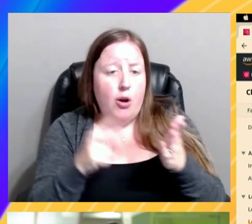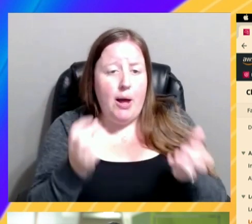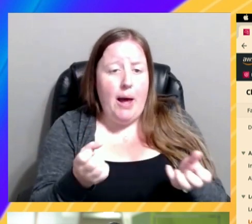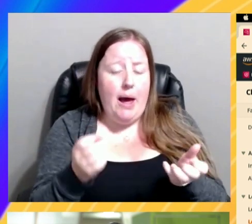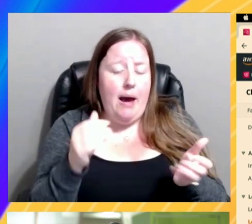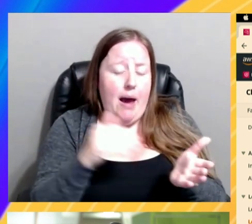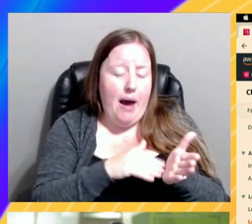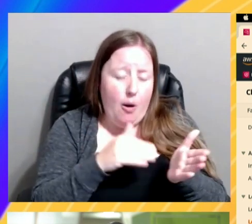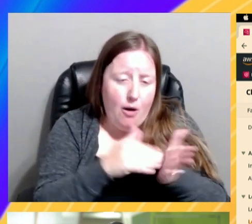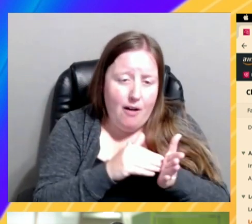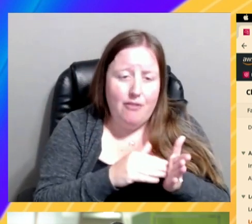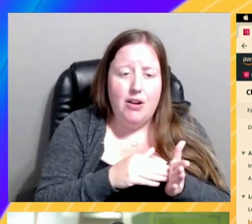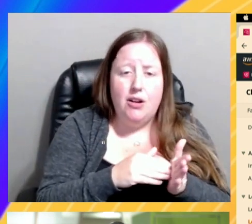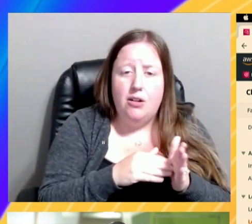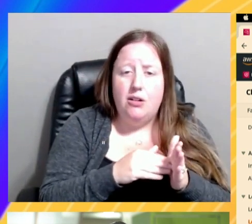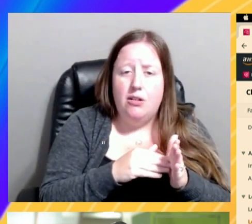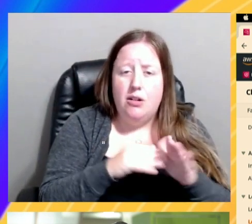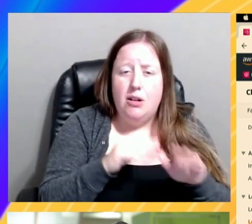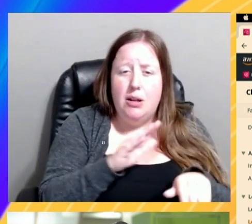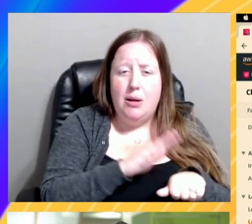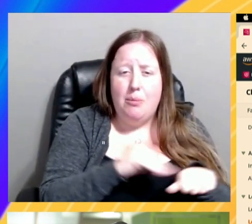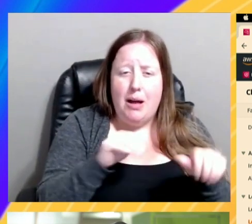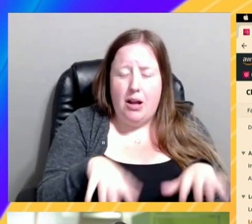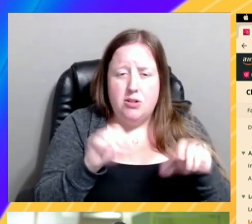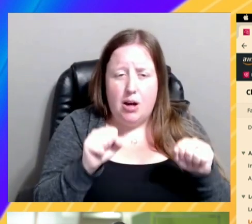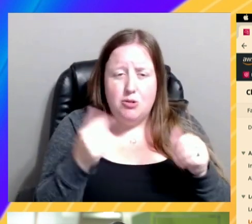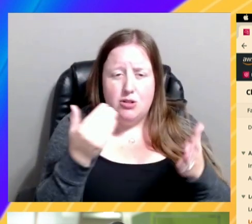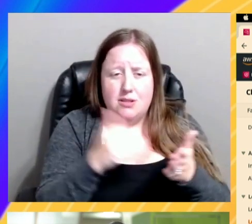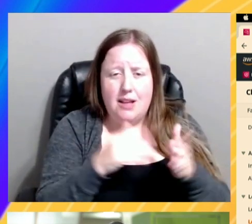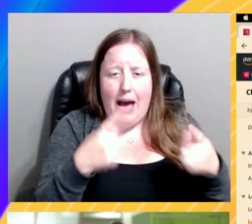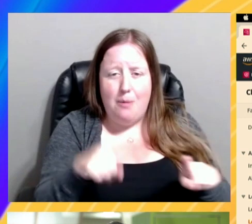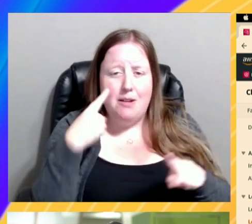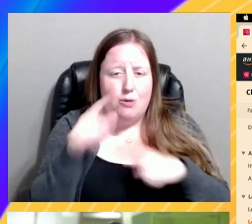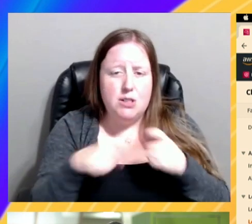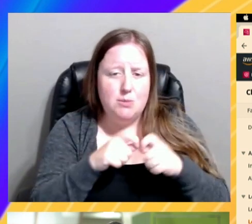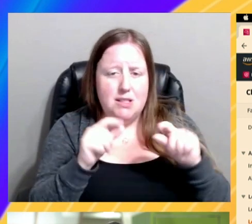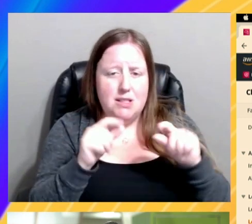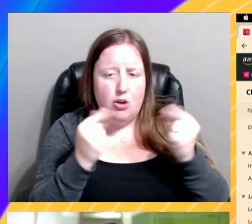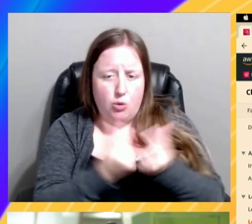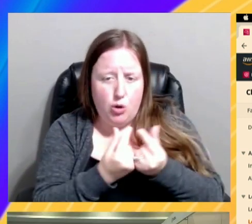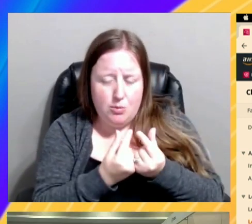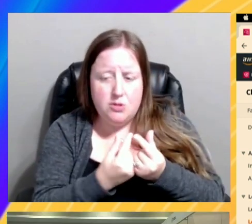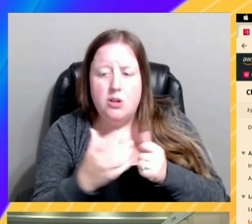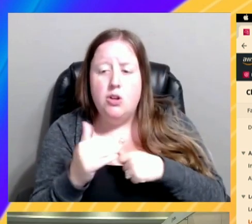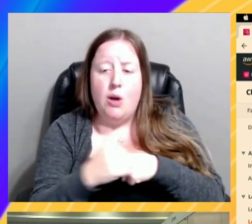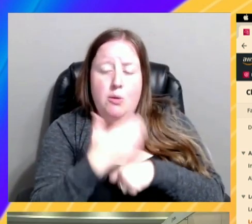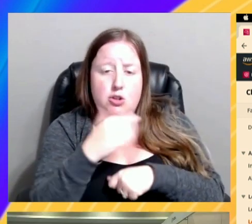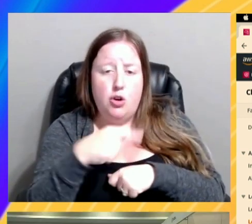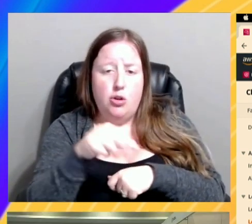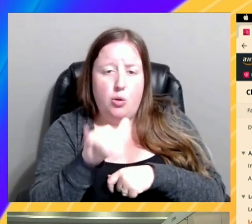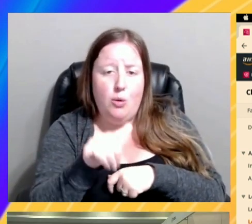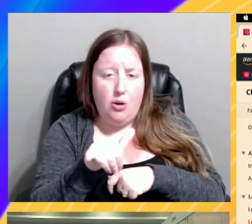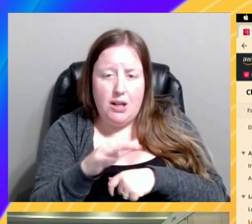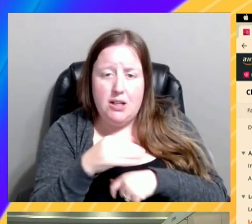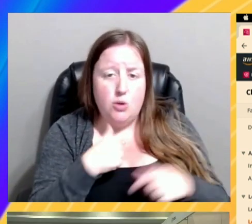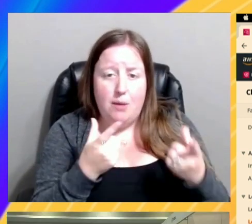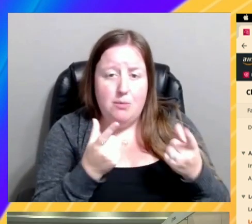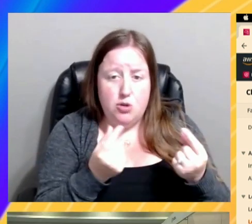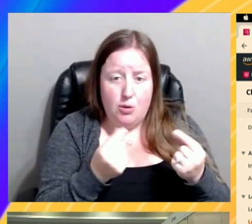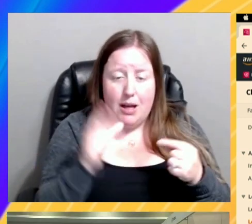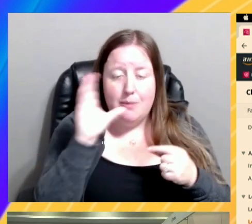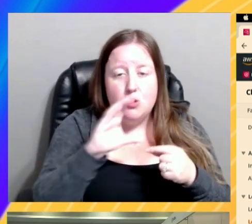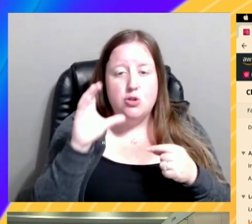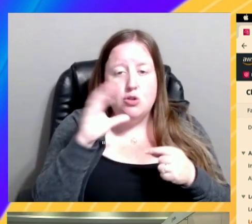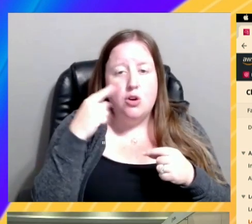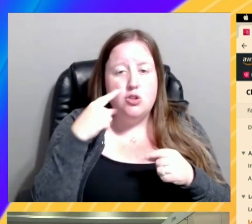list adoptions has shown up in my log groups, so what I do is I've written a query here where all I'm doing is I'm just searching for this string called pet